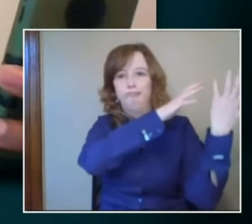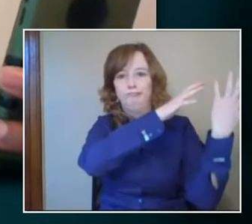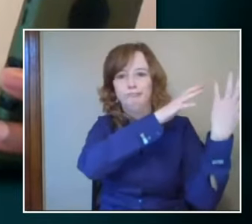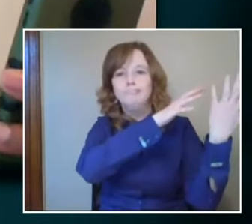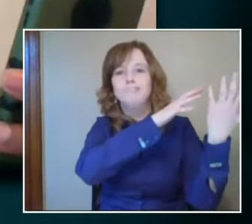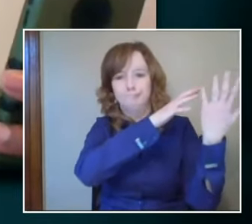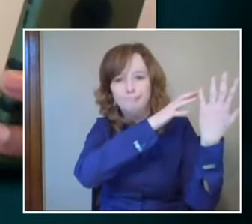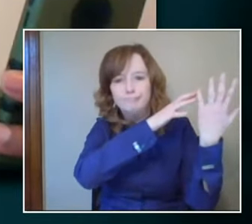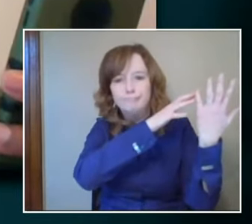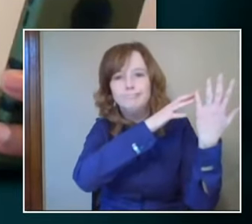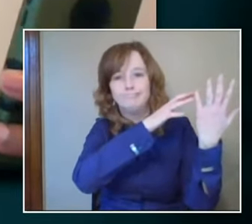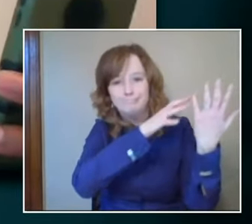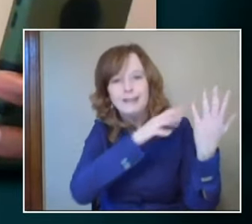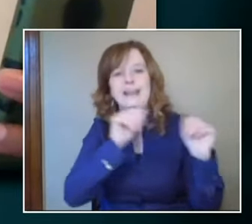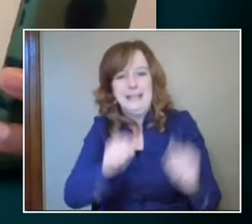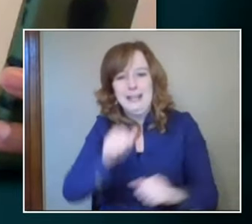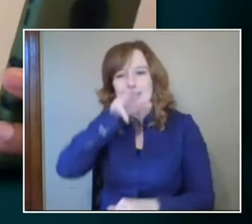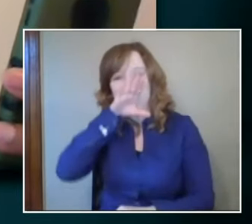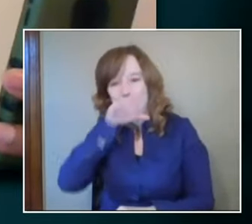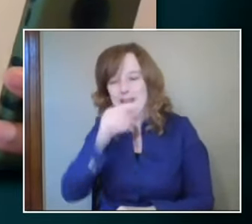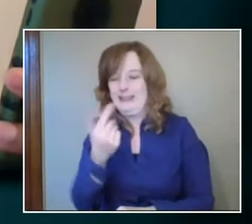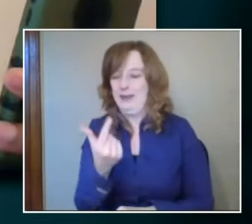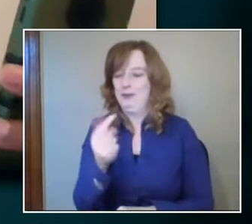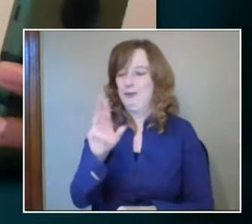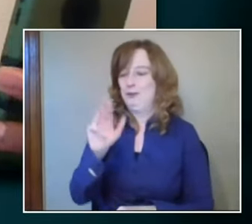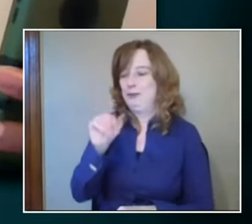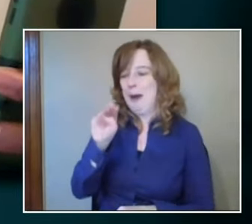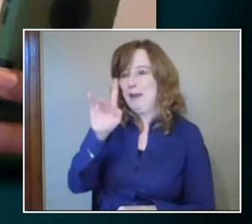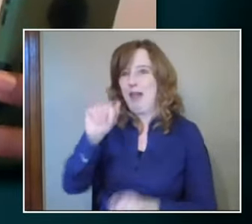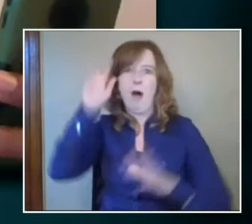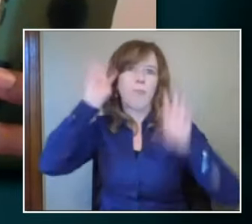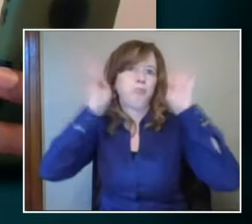speak Gramalot with all of the other actors on stage, and